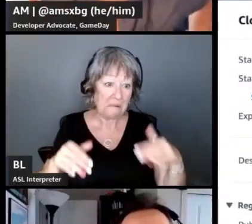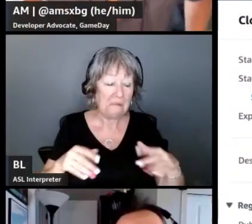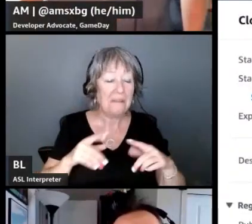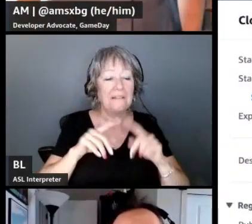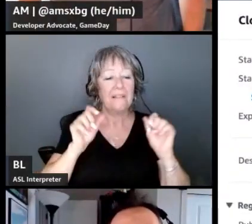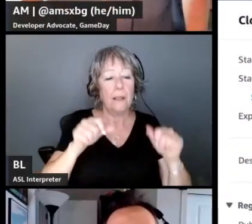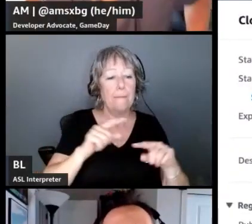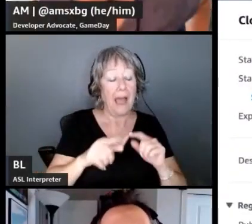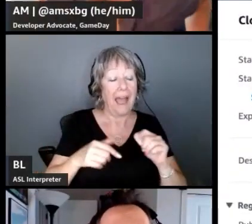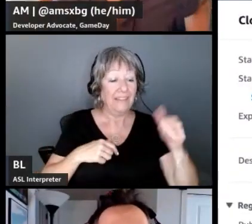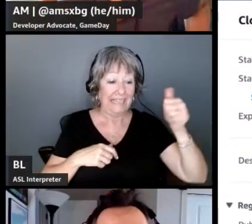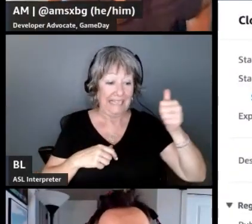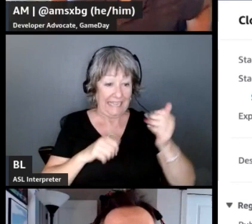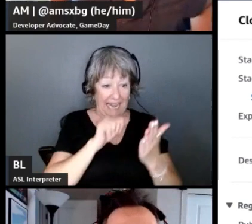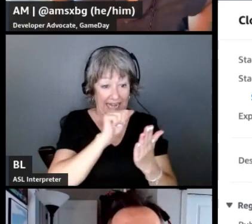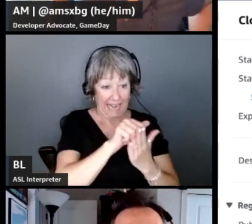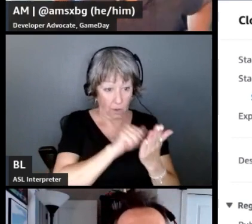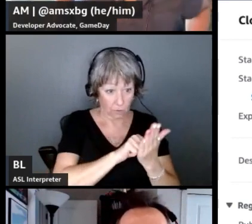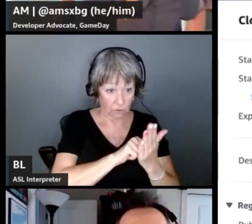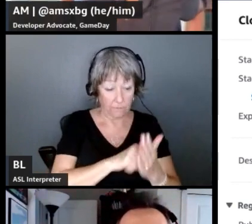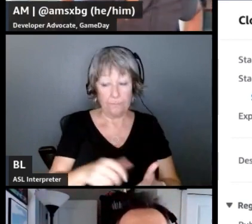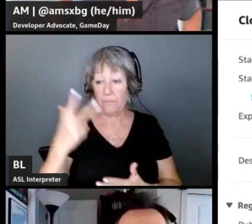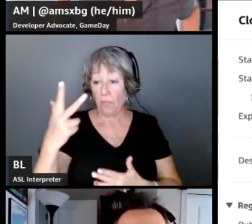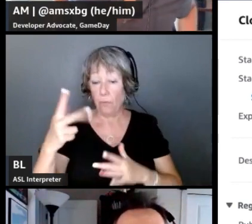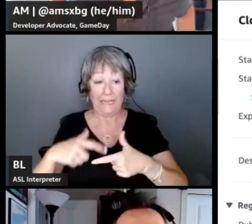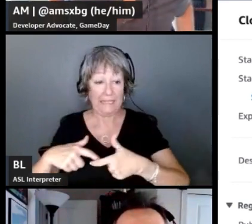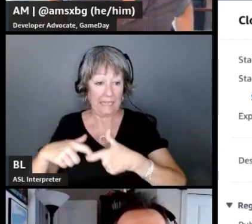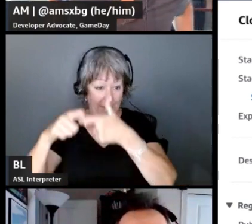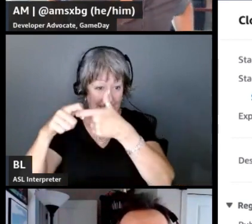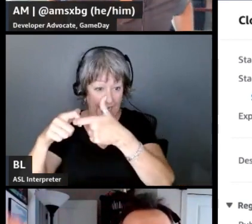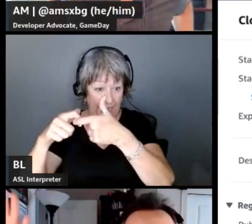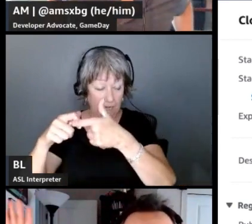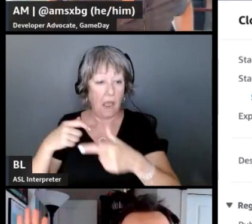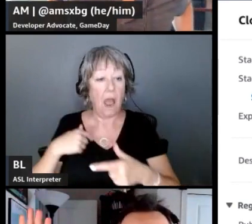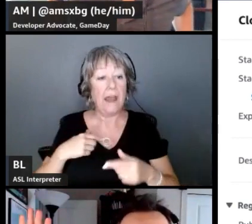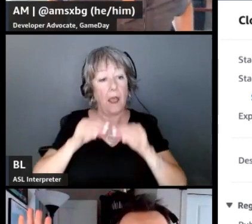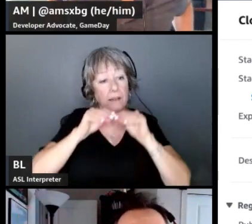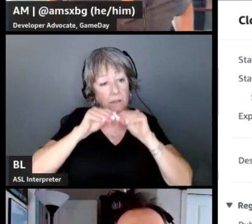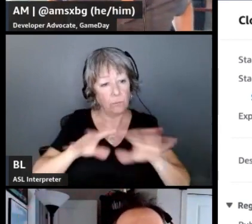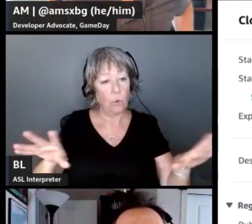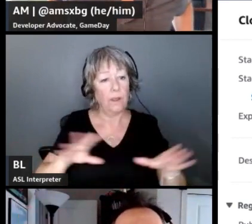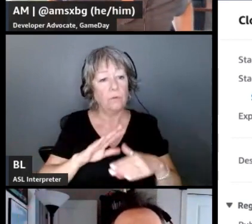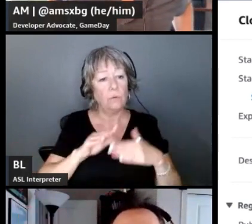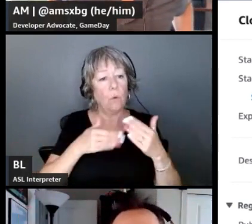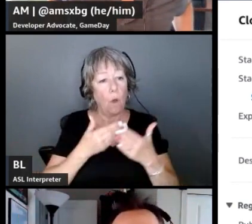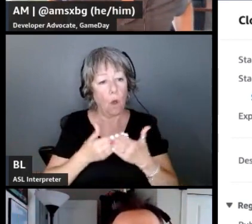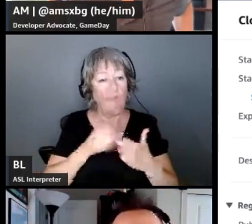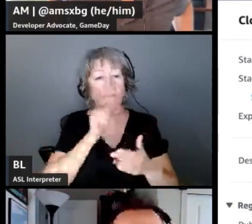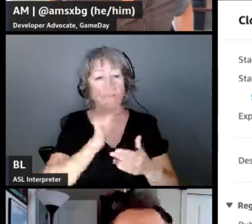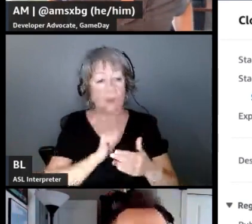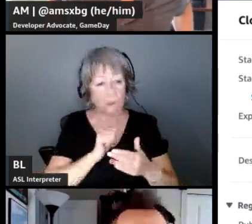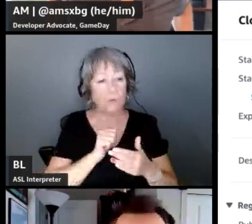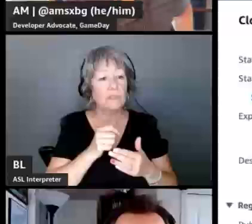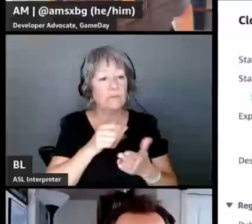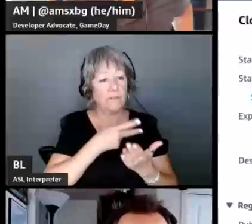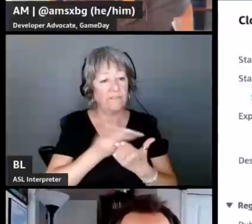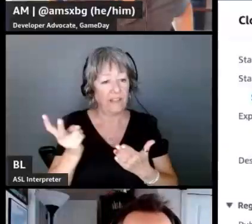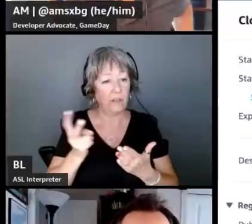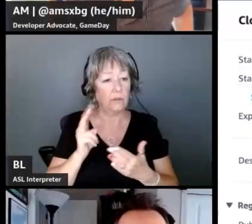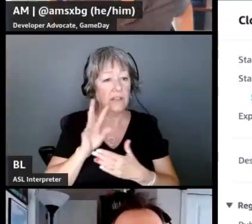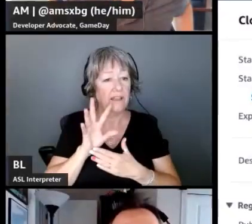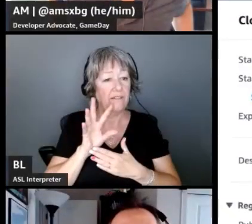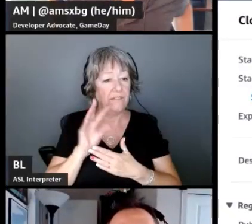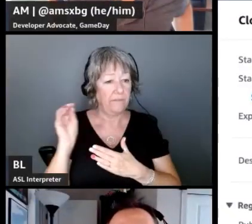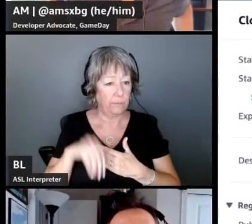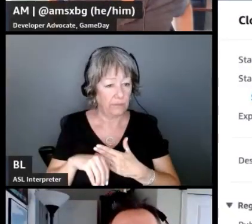have 10 accounts, 3 are suspended, and I deploy to all, and my tolerance is 50%.